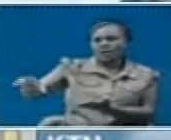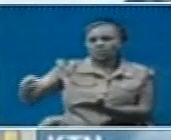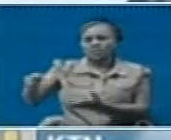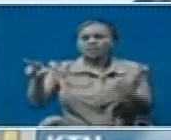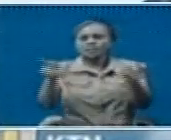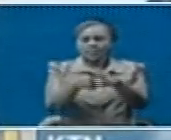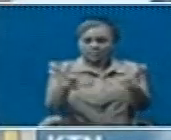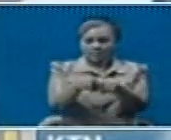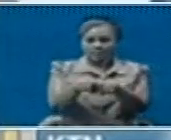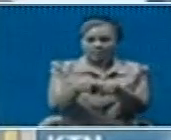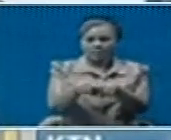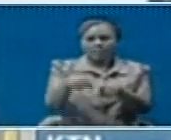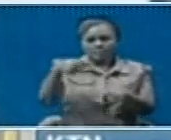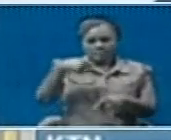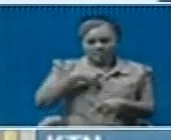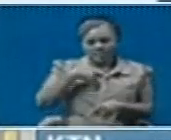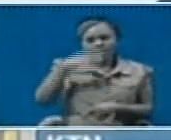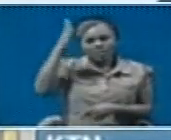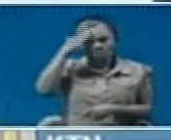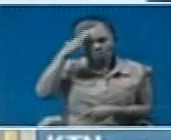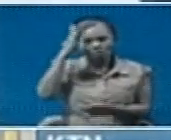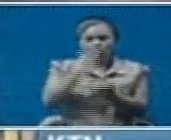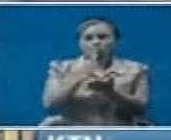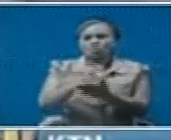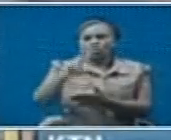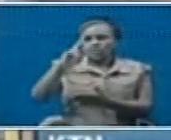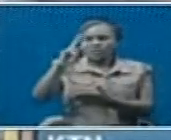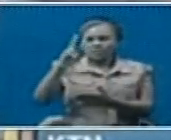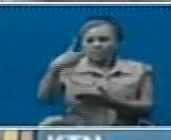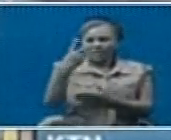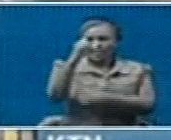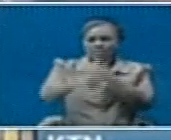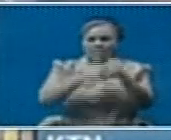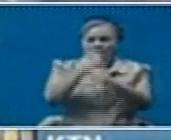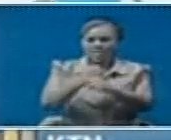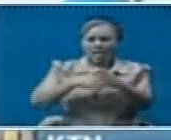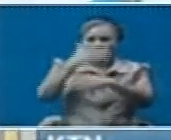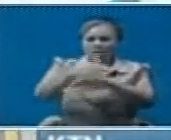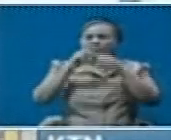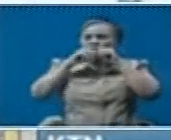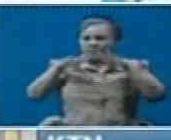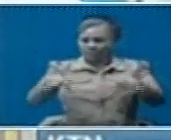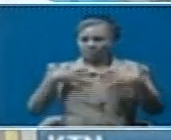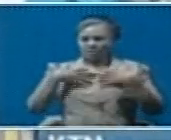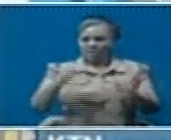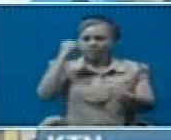so I know it's the first year or the second year now after devolution of the health function.